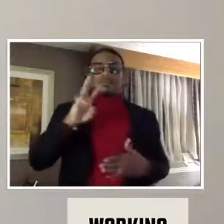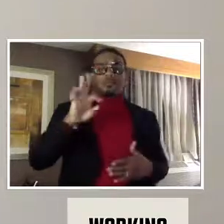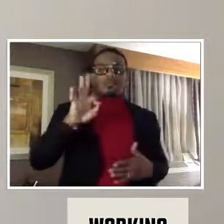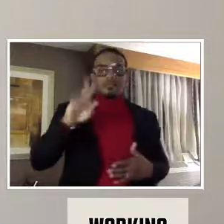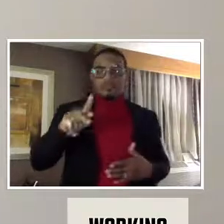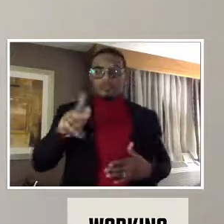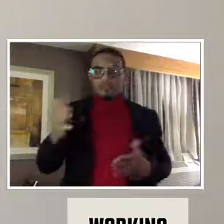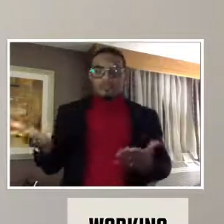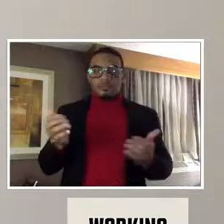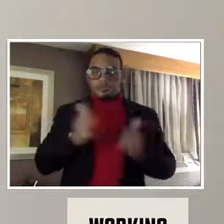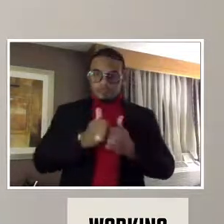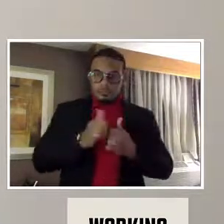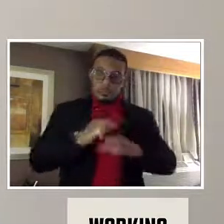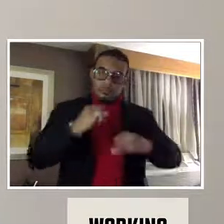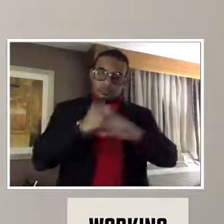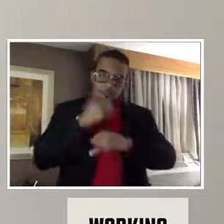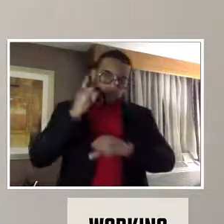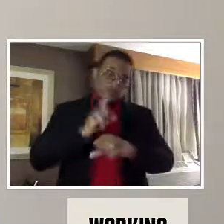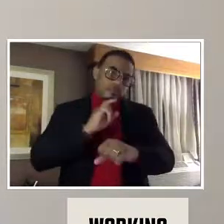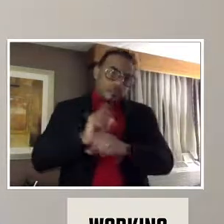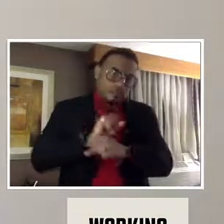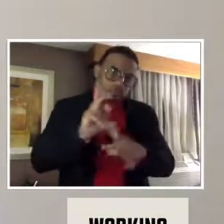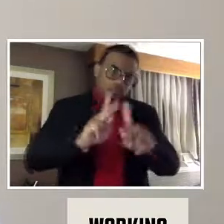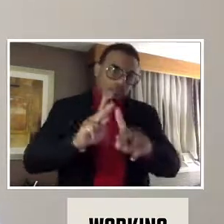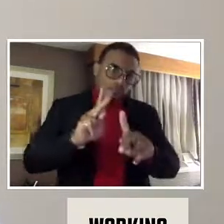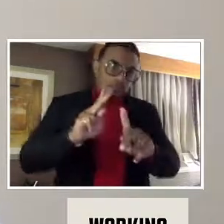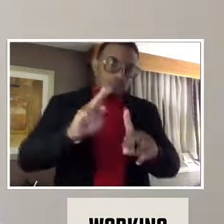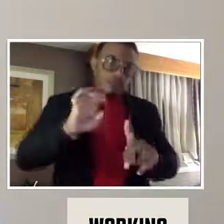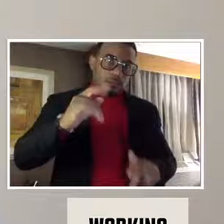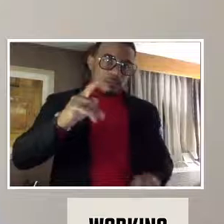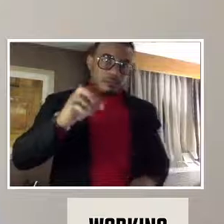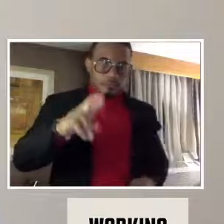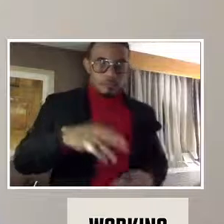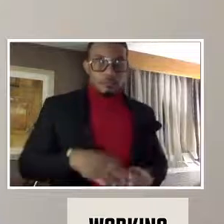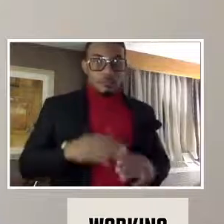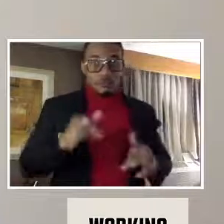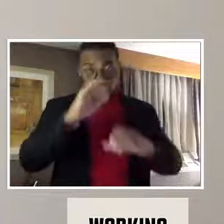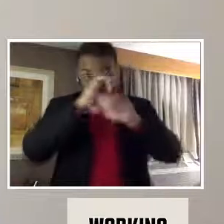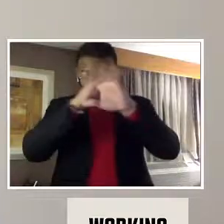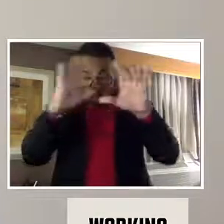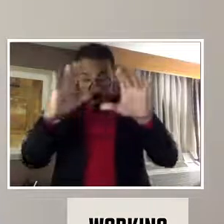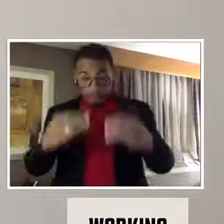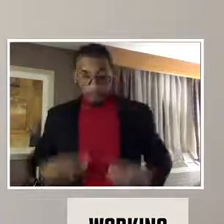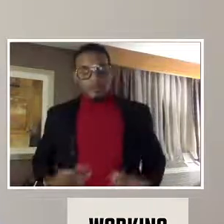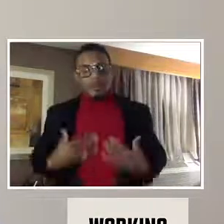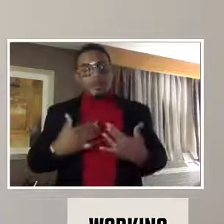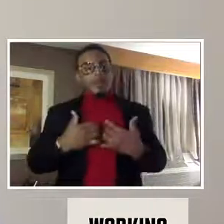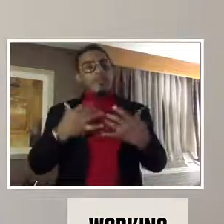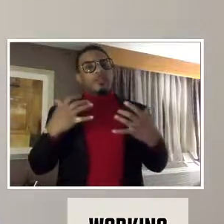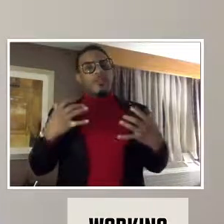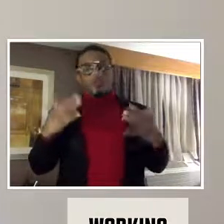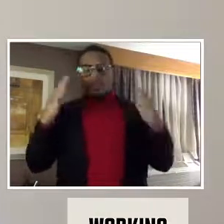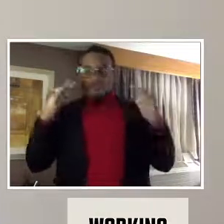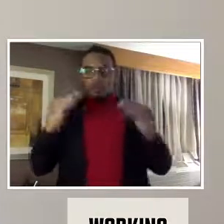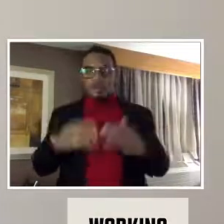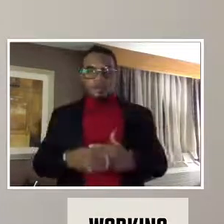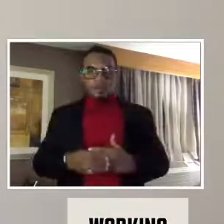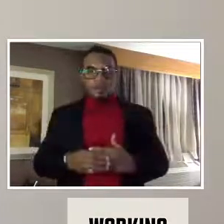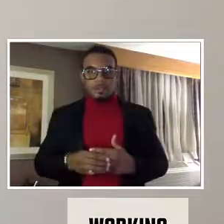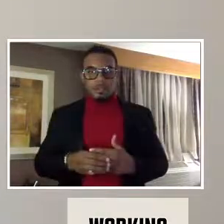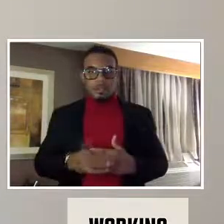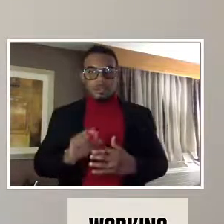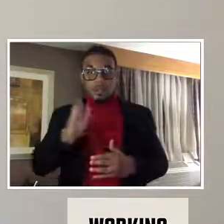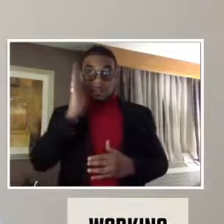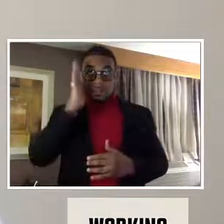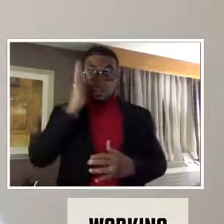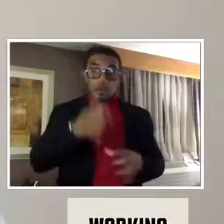has brought us together to fight for a true people's charter. This vision fills me with so much hope, and it's